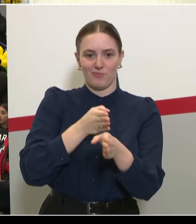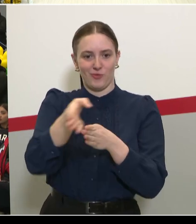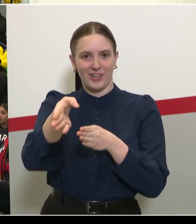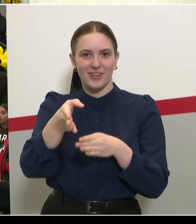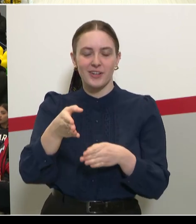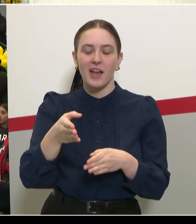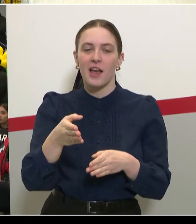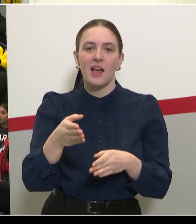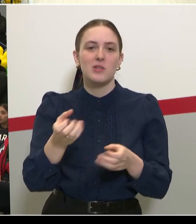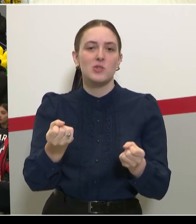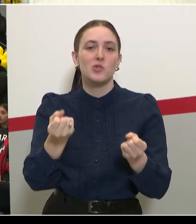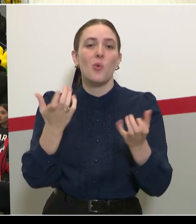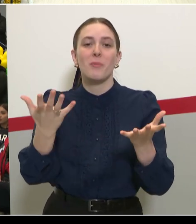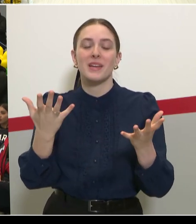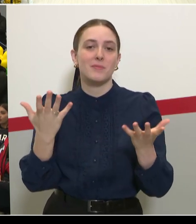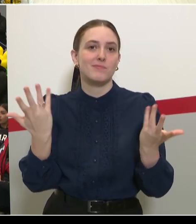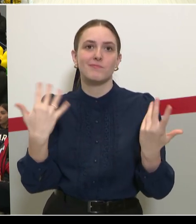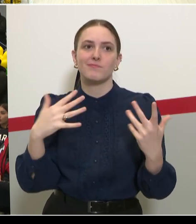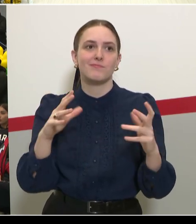many